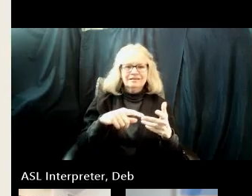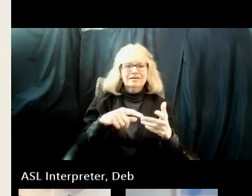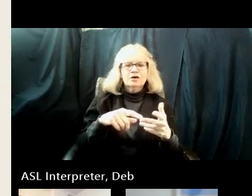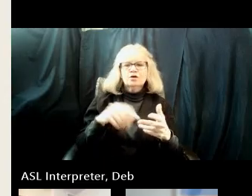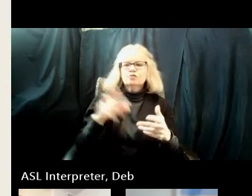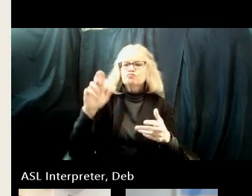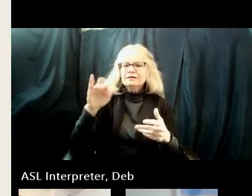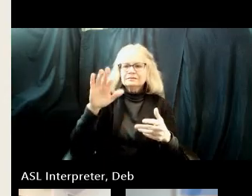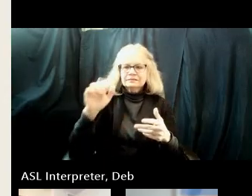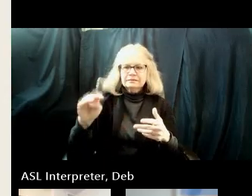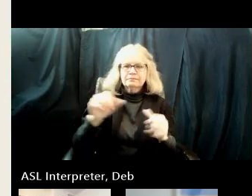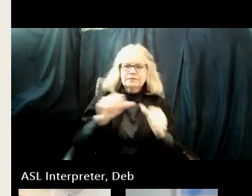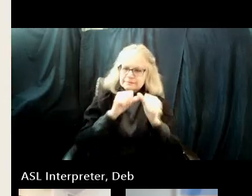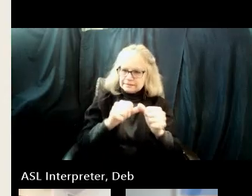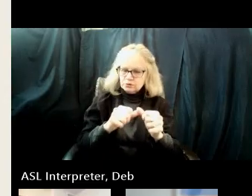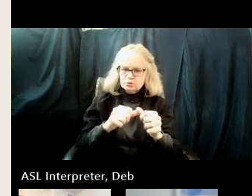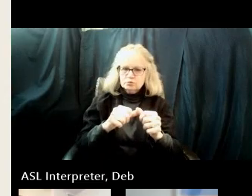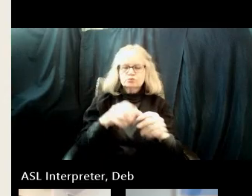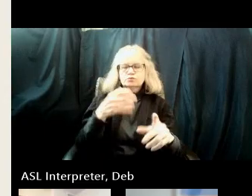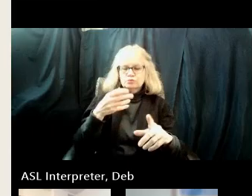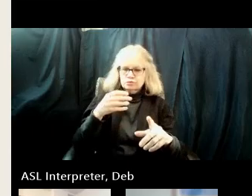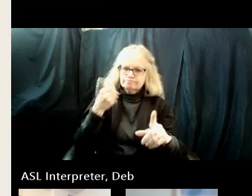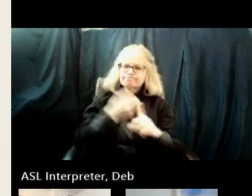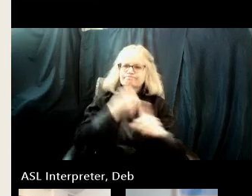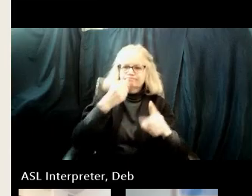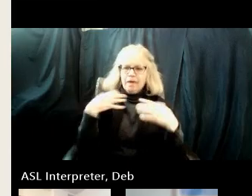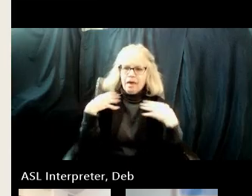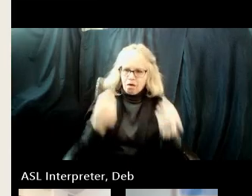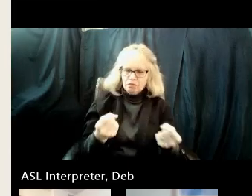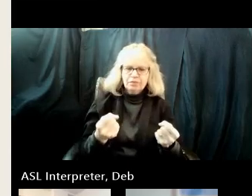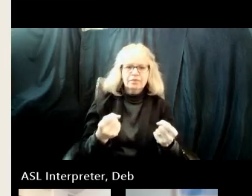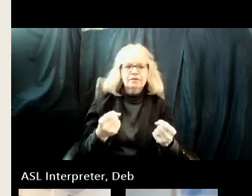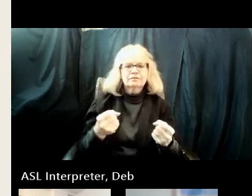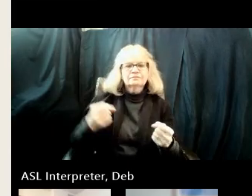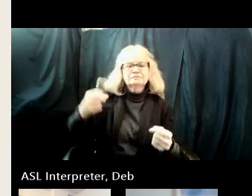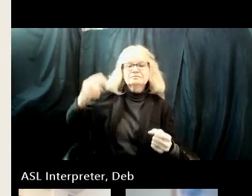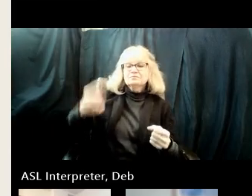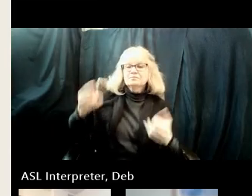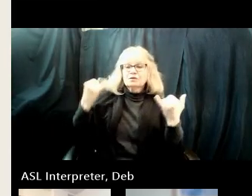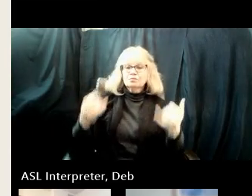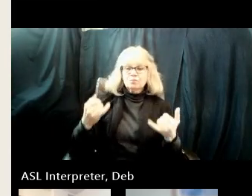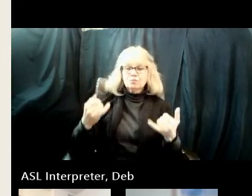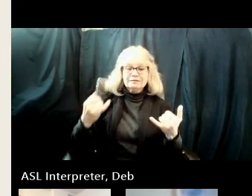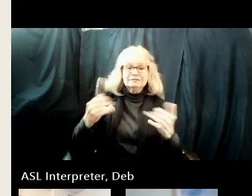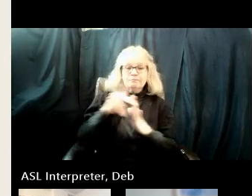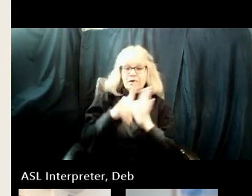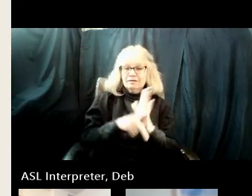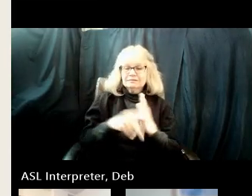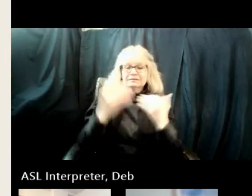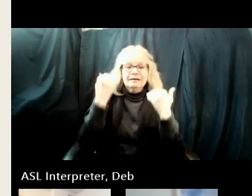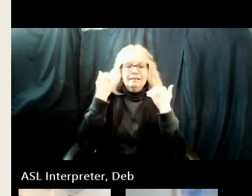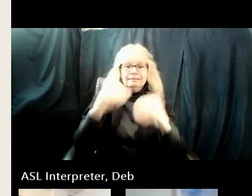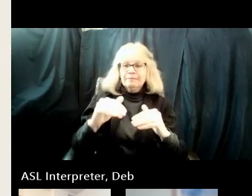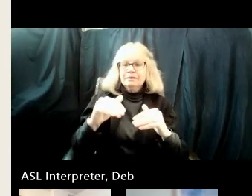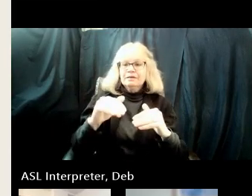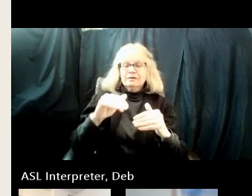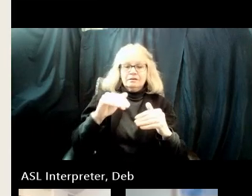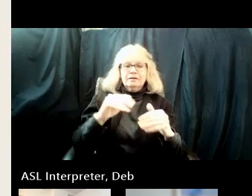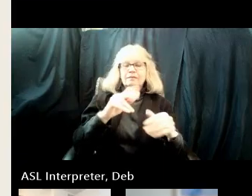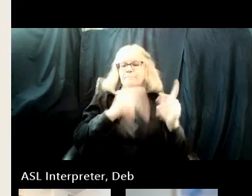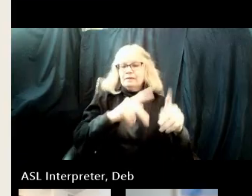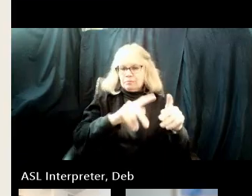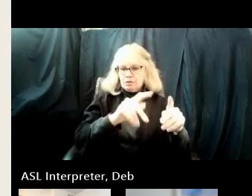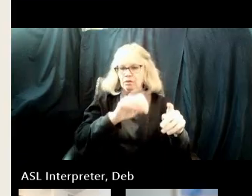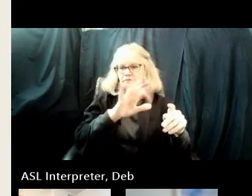racism continues to impact health. Historical and present day policies limited the ability of communities of color